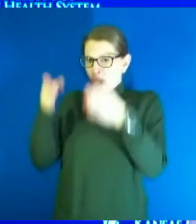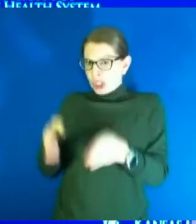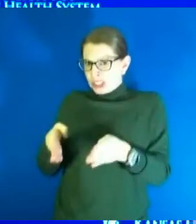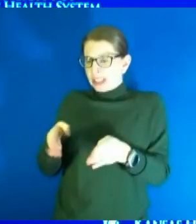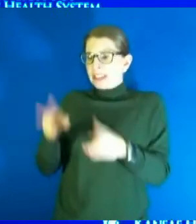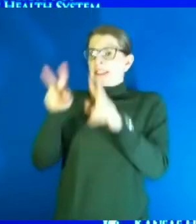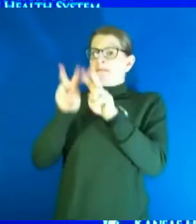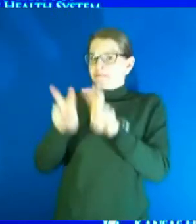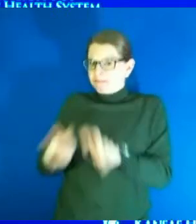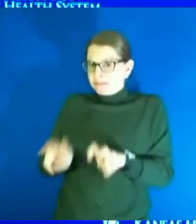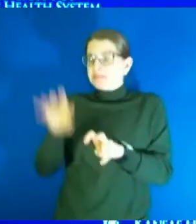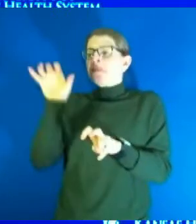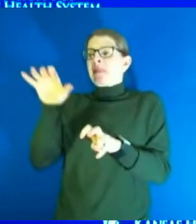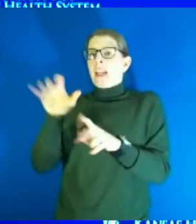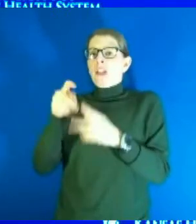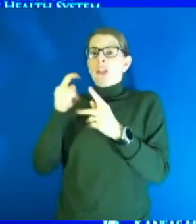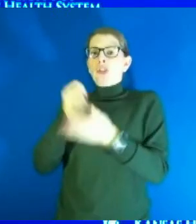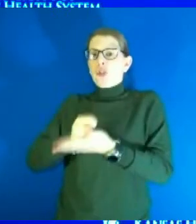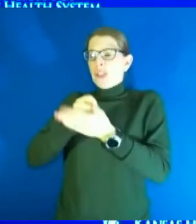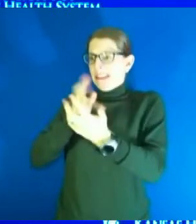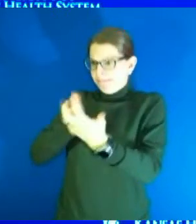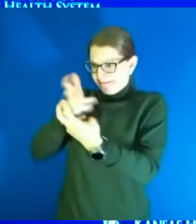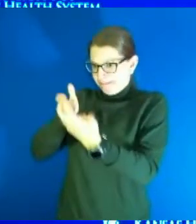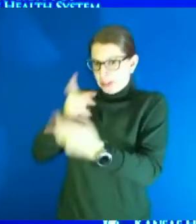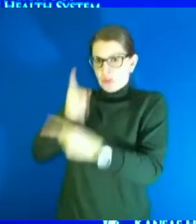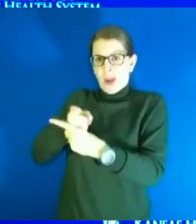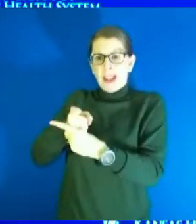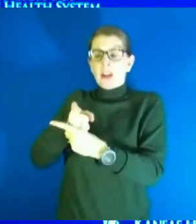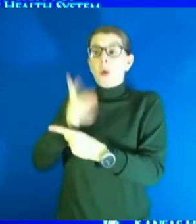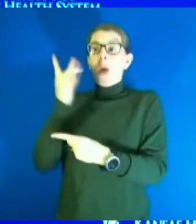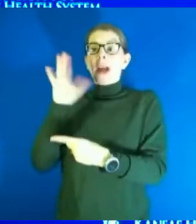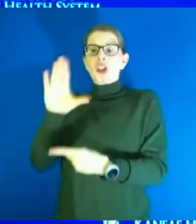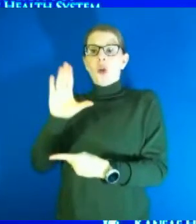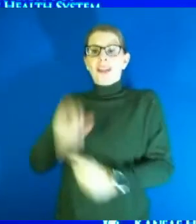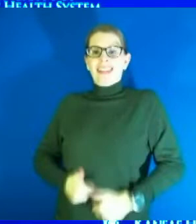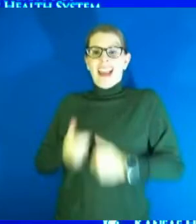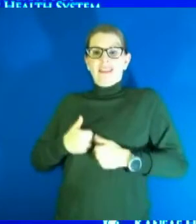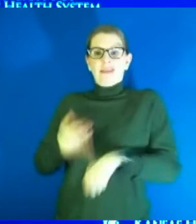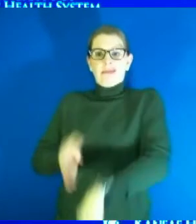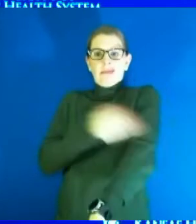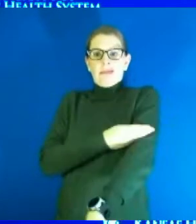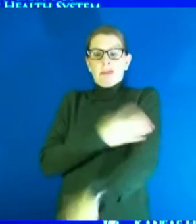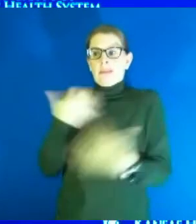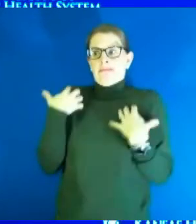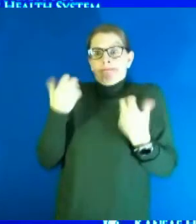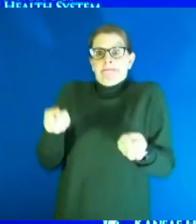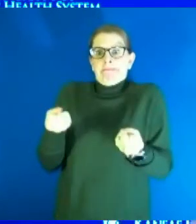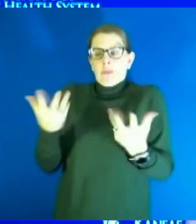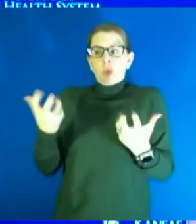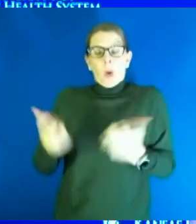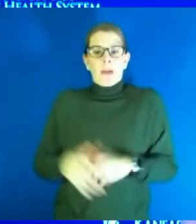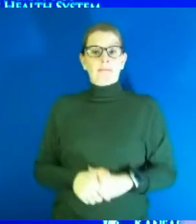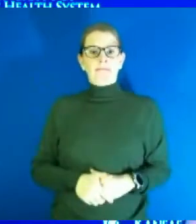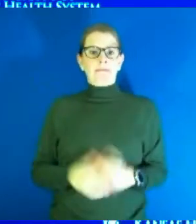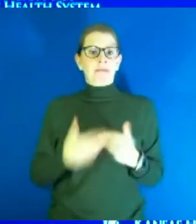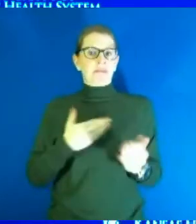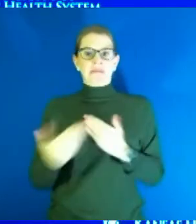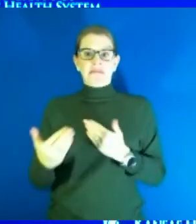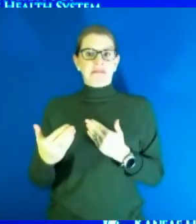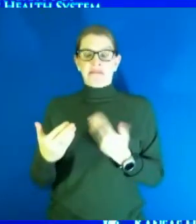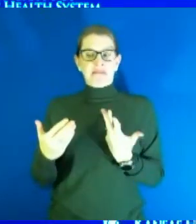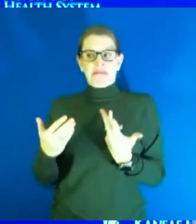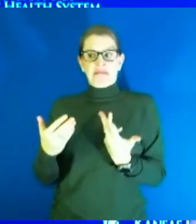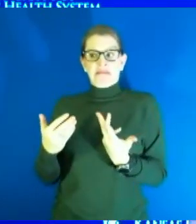compassion and going to treat you to make your quality of life better, to get you better, really no matter what that standard is that